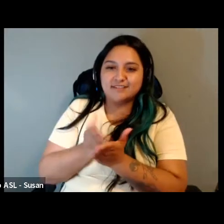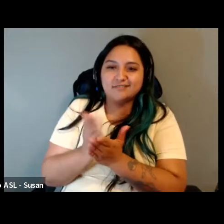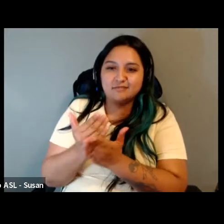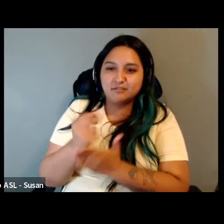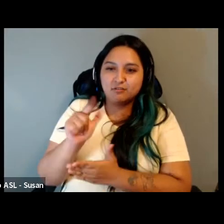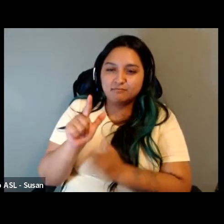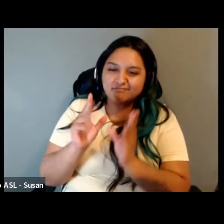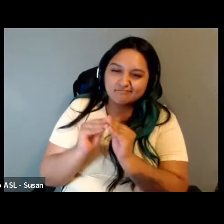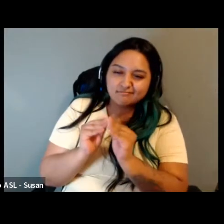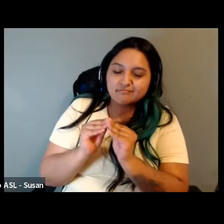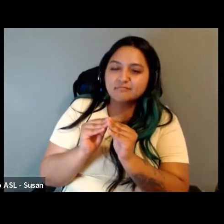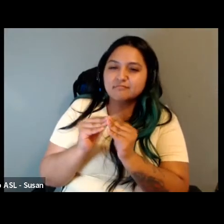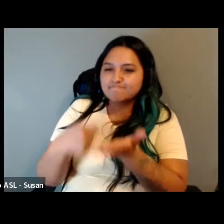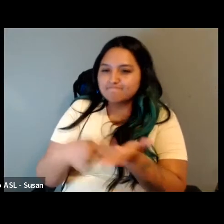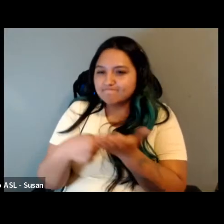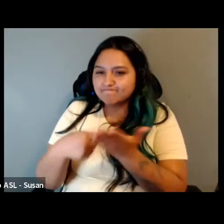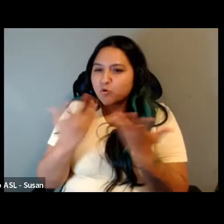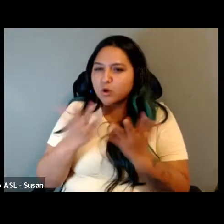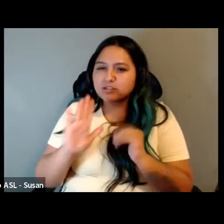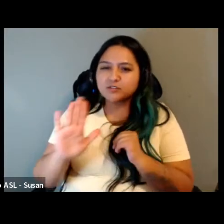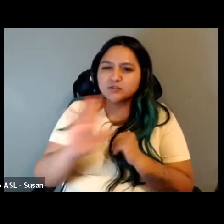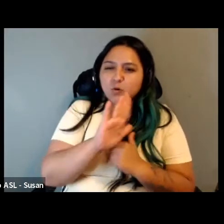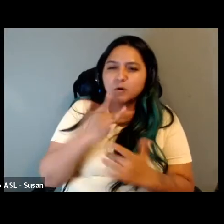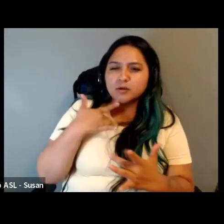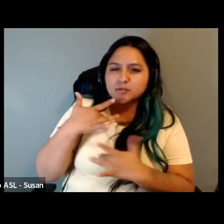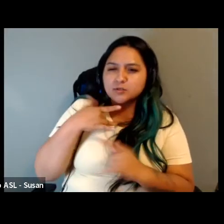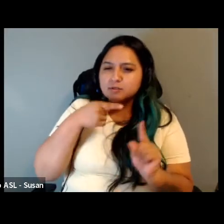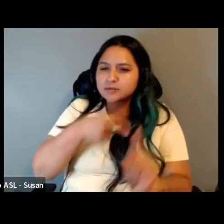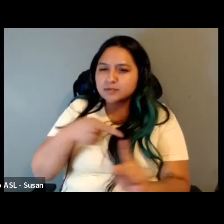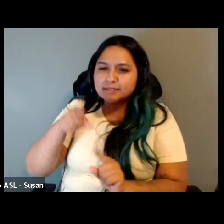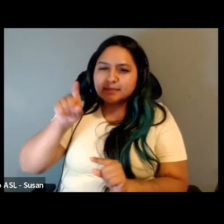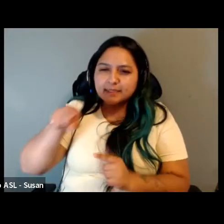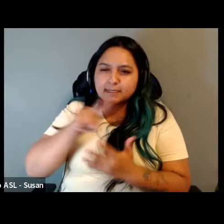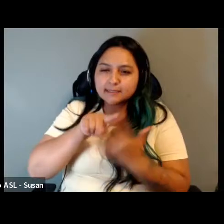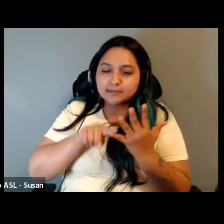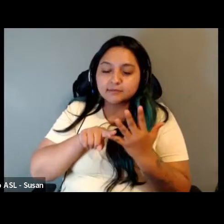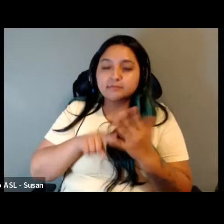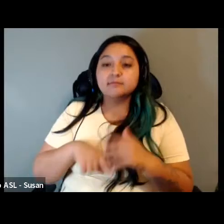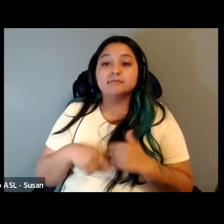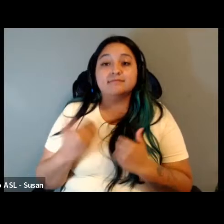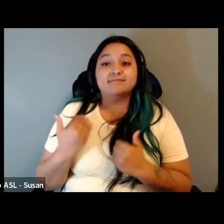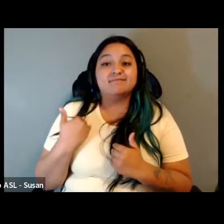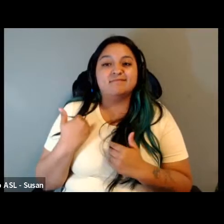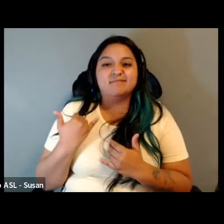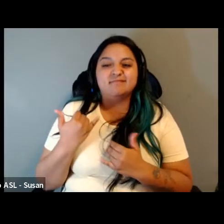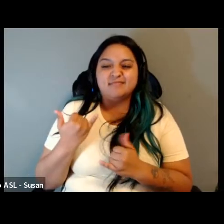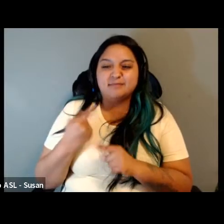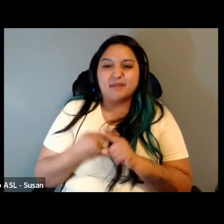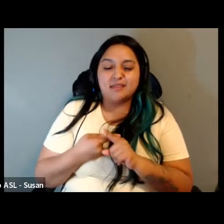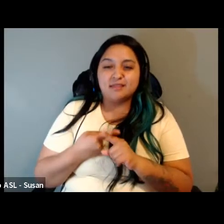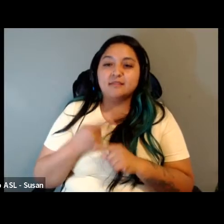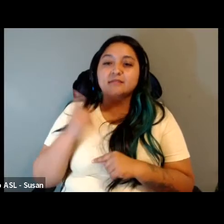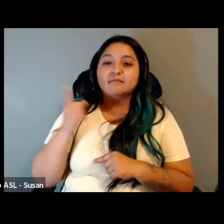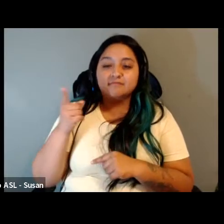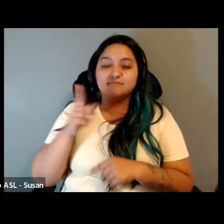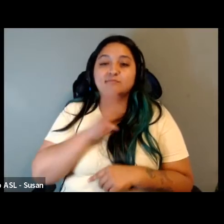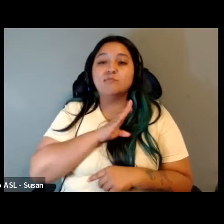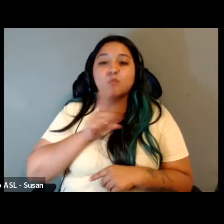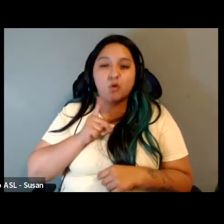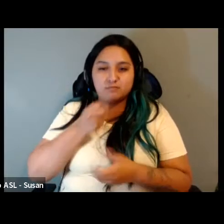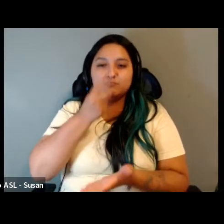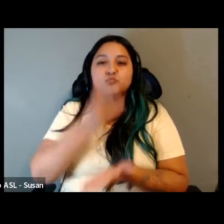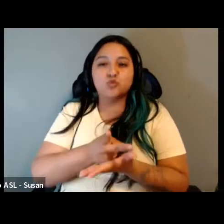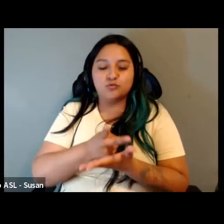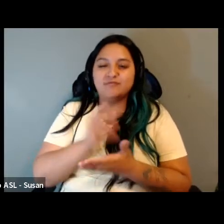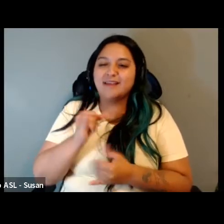your most pressing needs. Earlier this month, the board approved the supplemental changes to the budget, which is the final part of